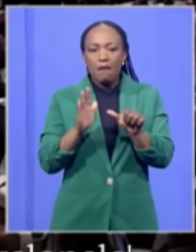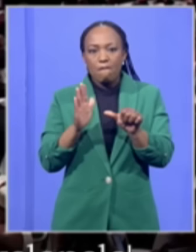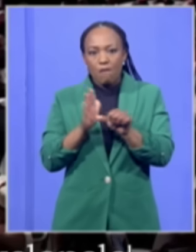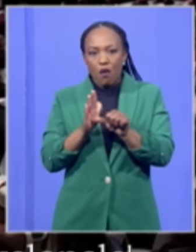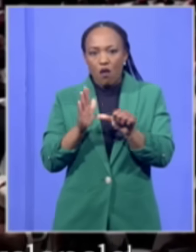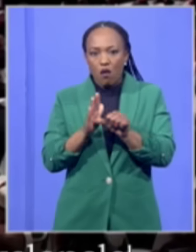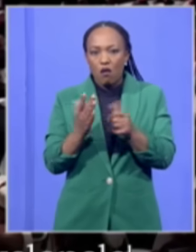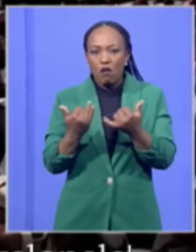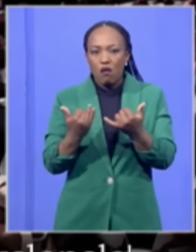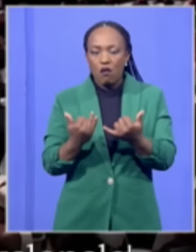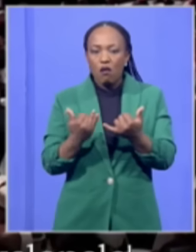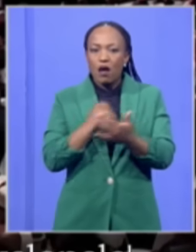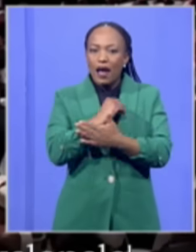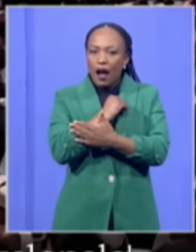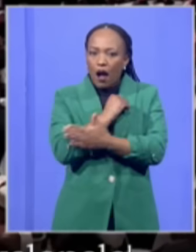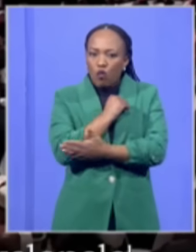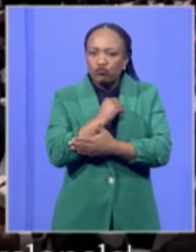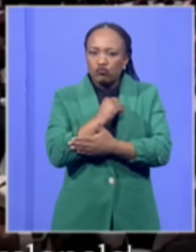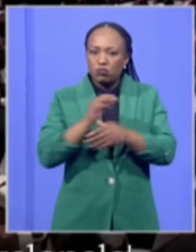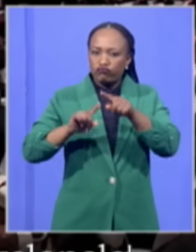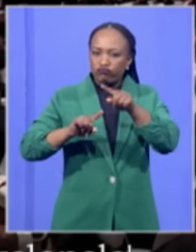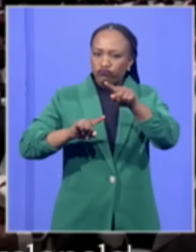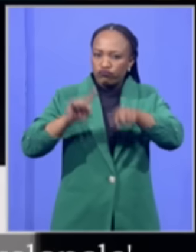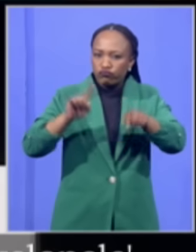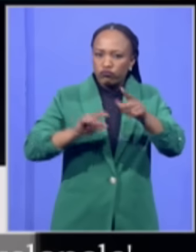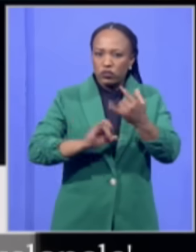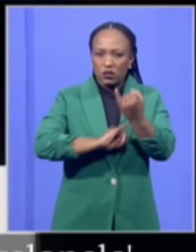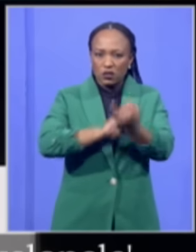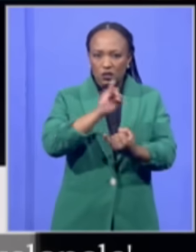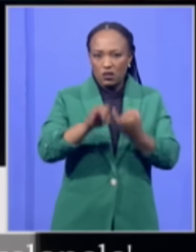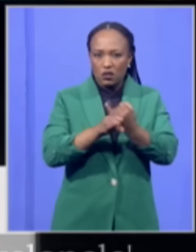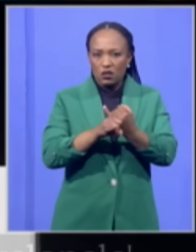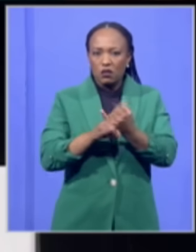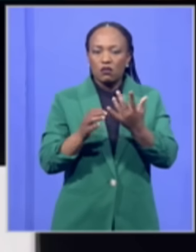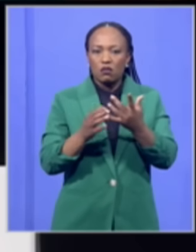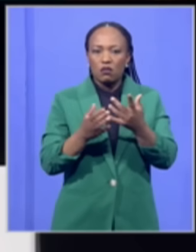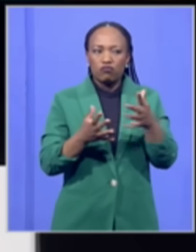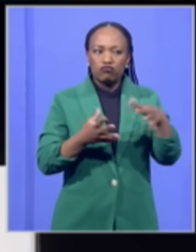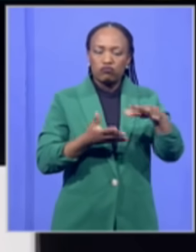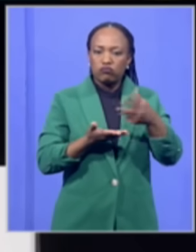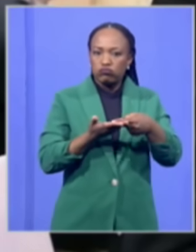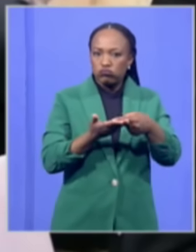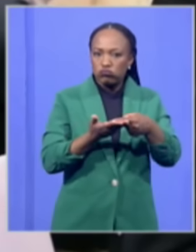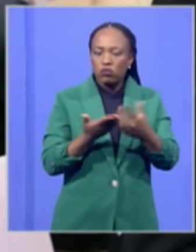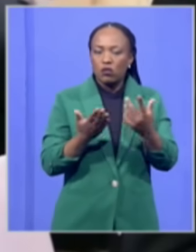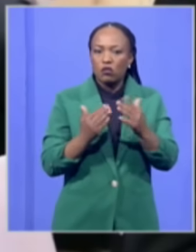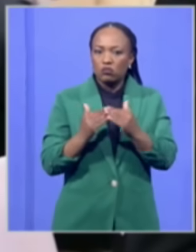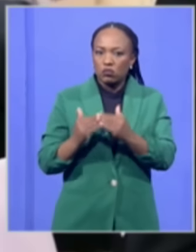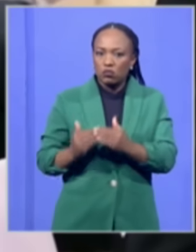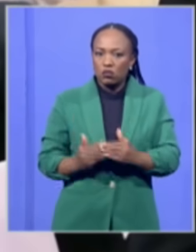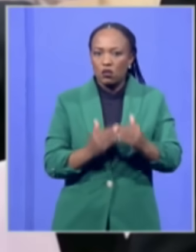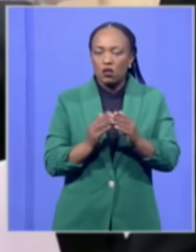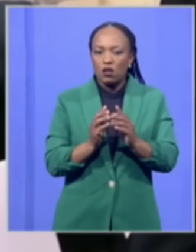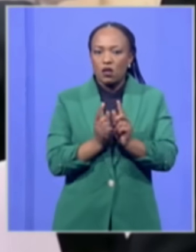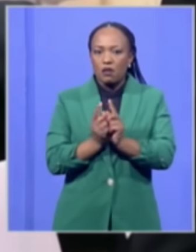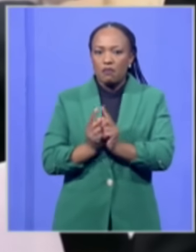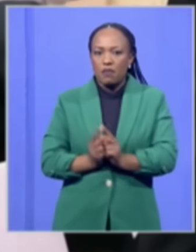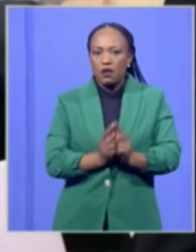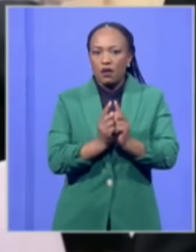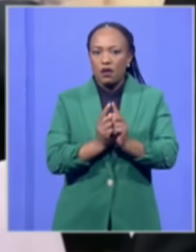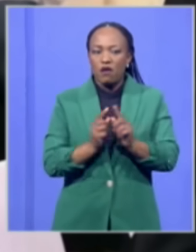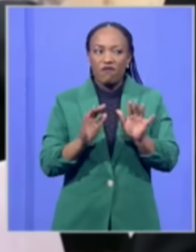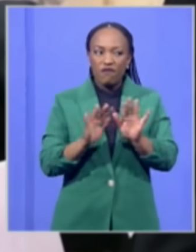ge ditšhaba di kopanego go ahlahla tlhokomelo ya kopano ya thulaganyo ya lefase